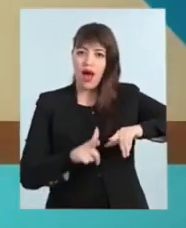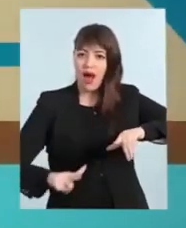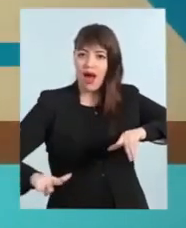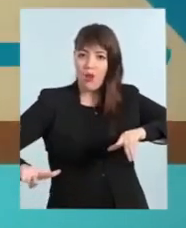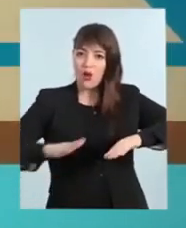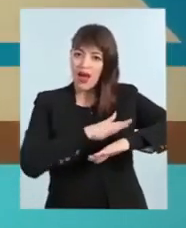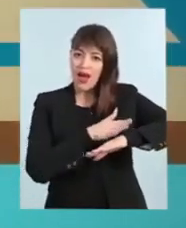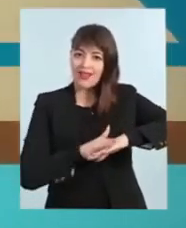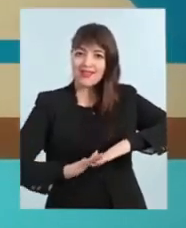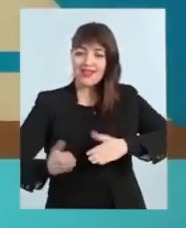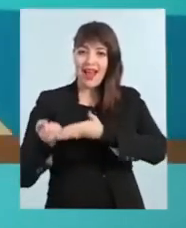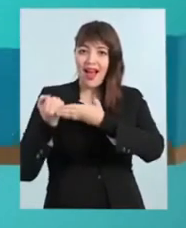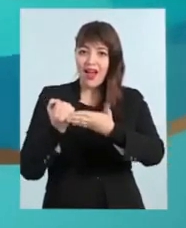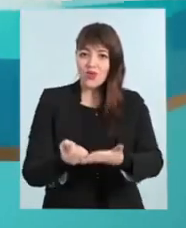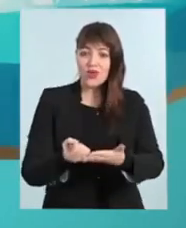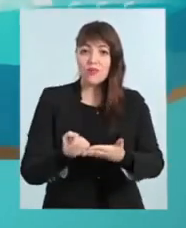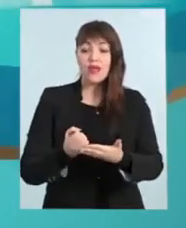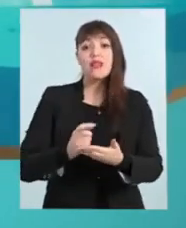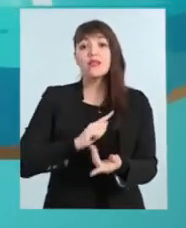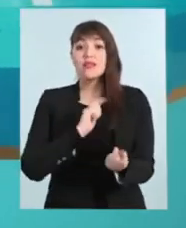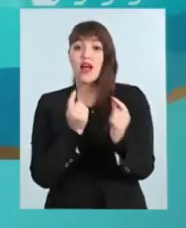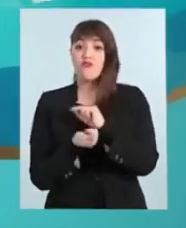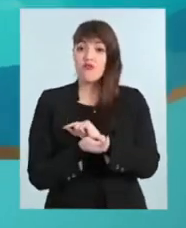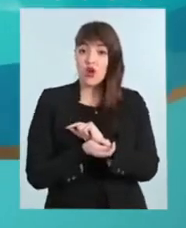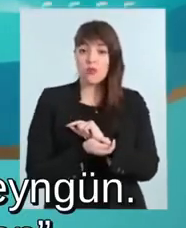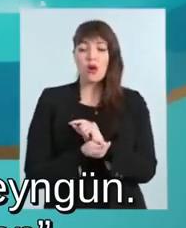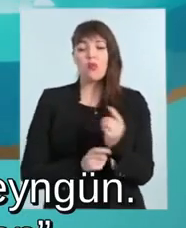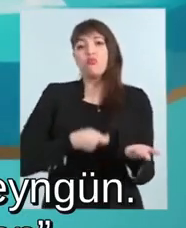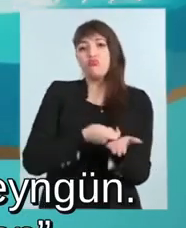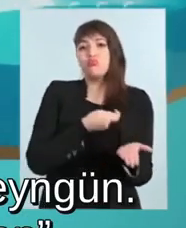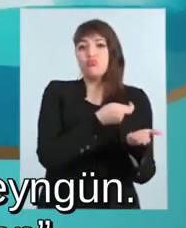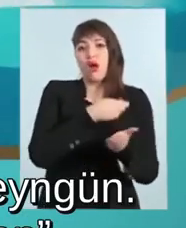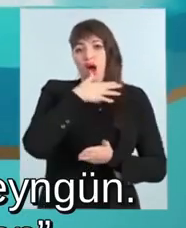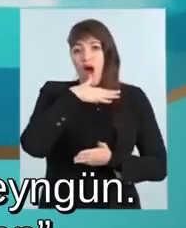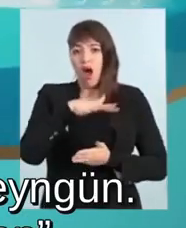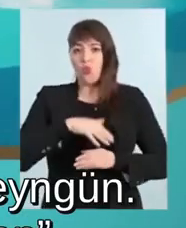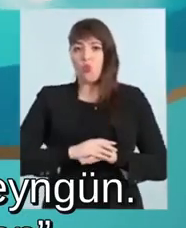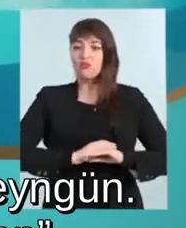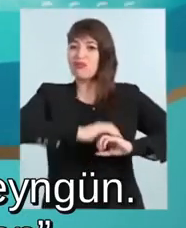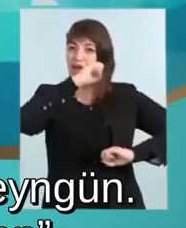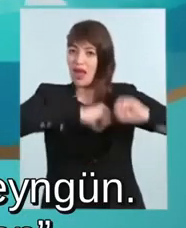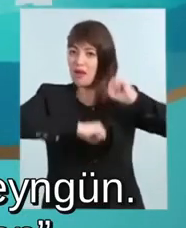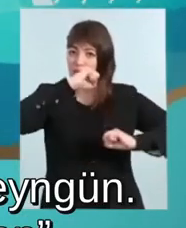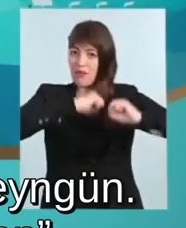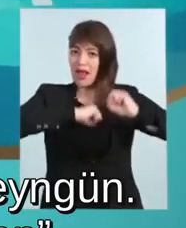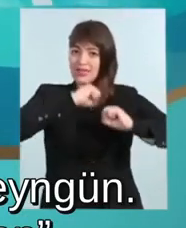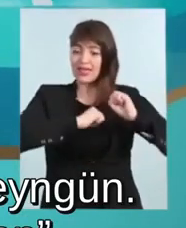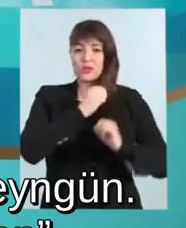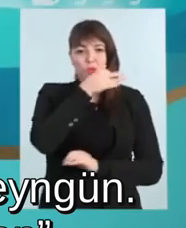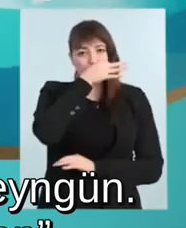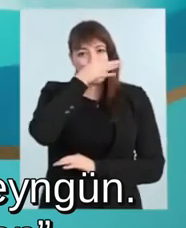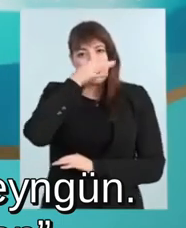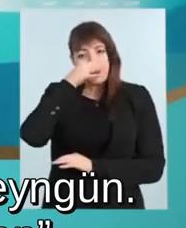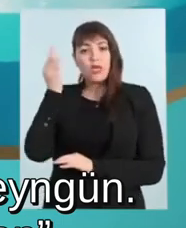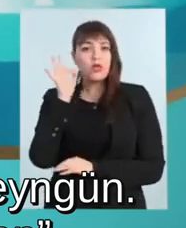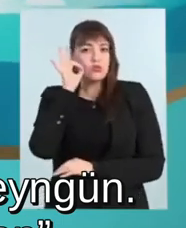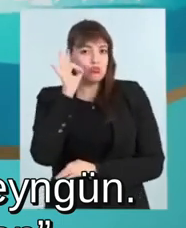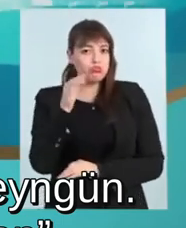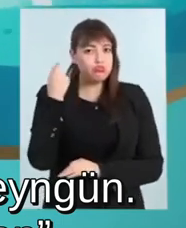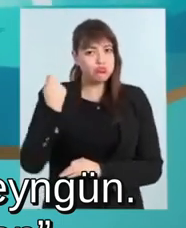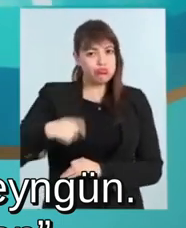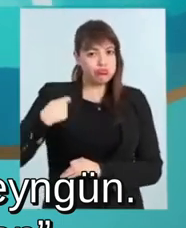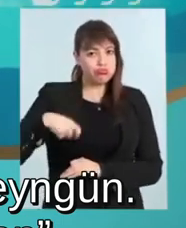minche mapu meo. Welu mulelu doi kumeil tuai. Kana kika kiche feita alun falin tukingun.